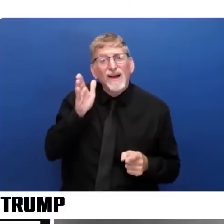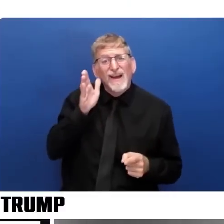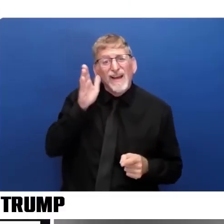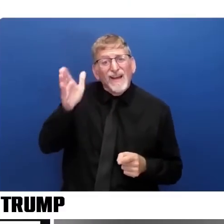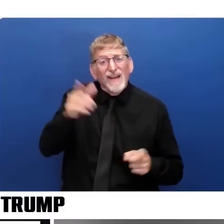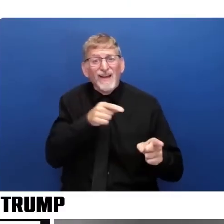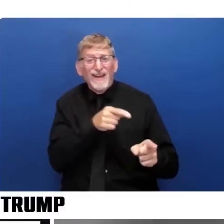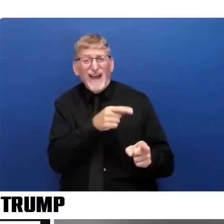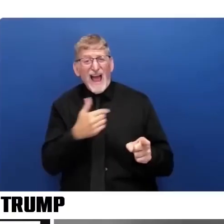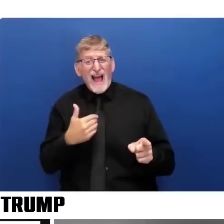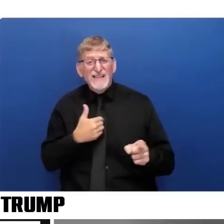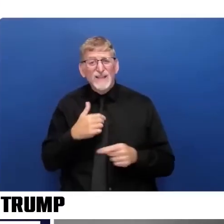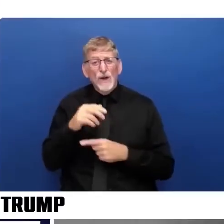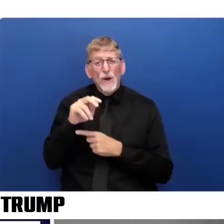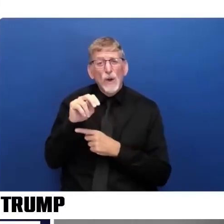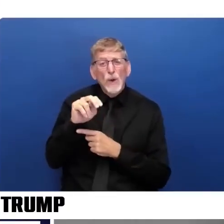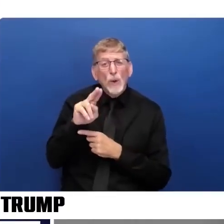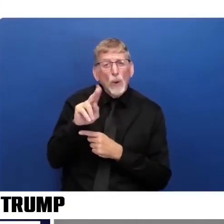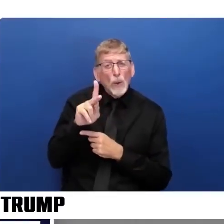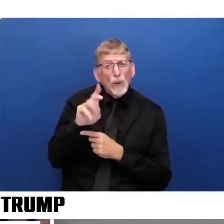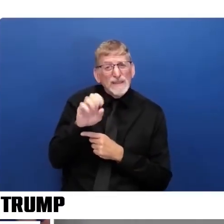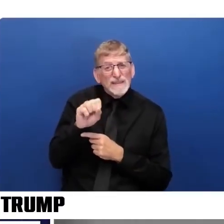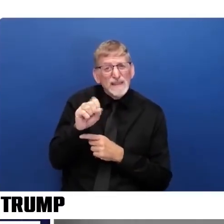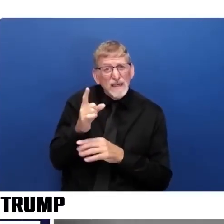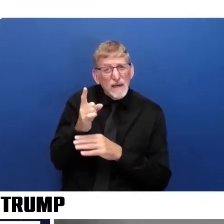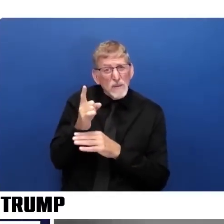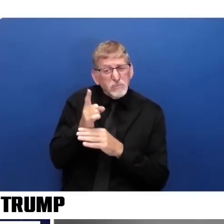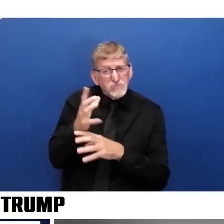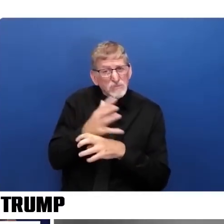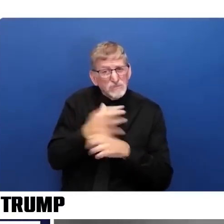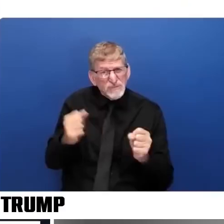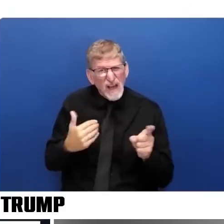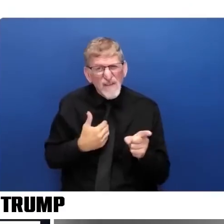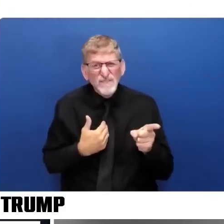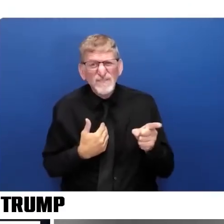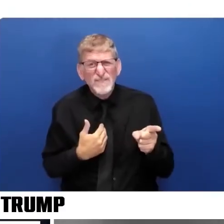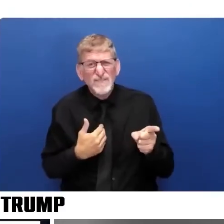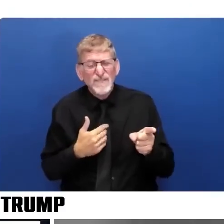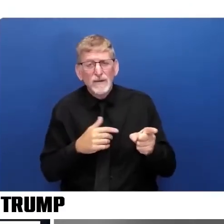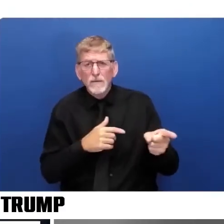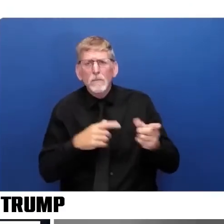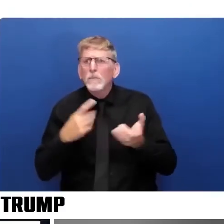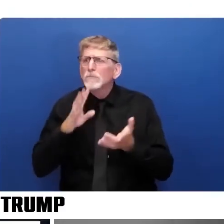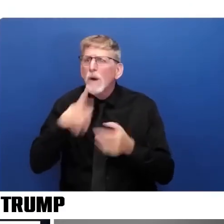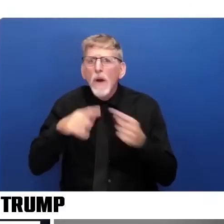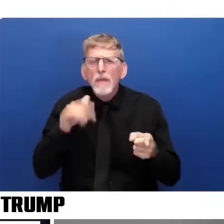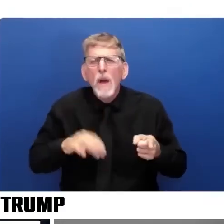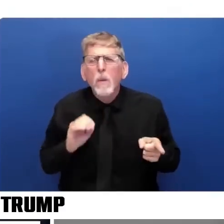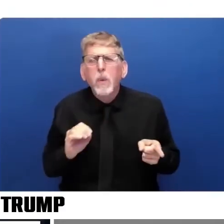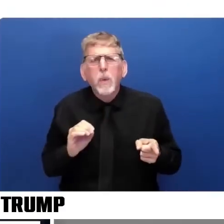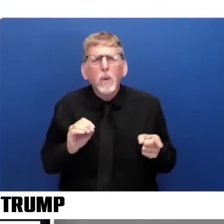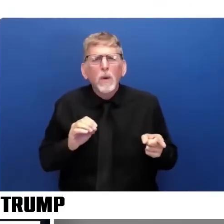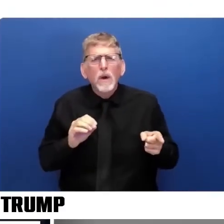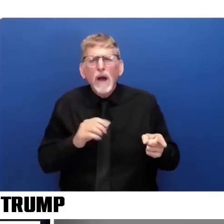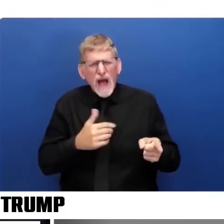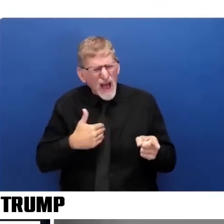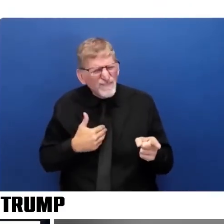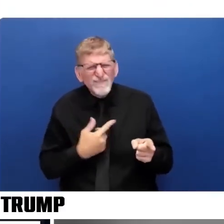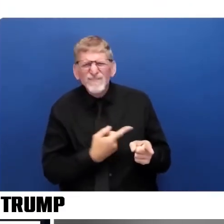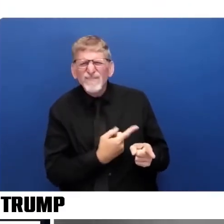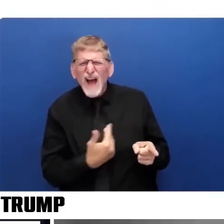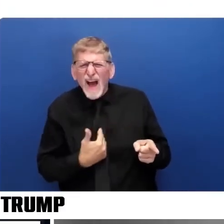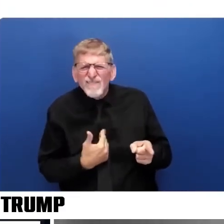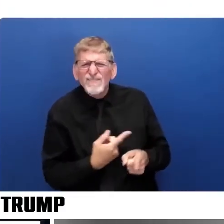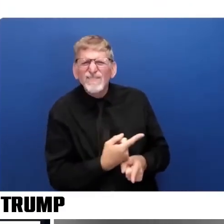weapons. They don't ever talk about that. He's got nuclear weapons. Nobody ever thinks about that. And eventually, maybe he'll use them, and maybe